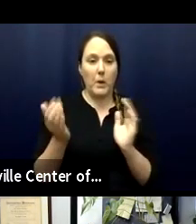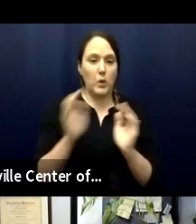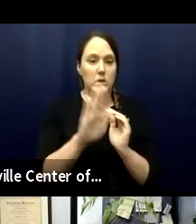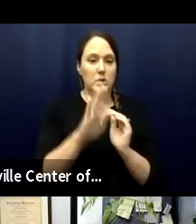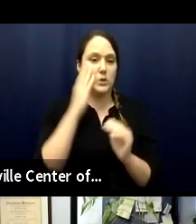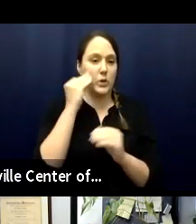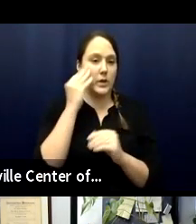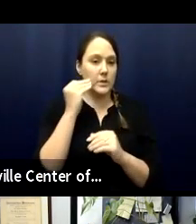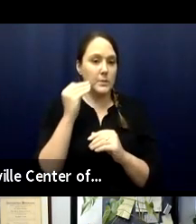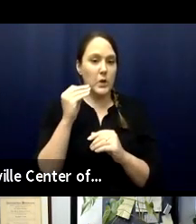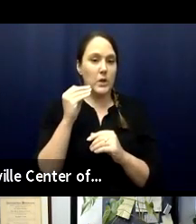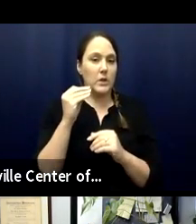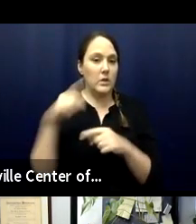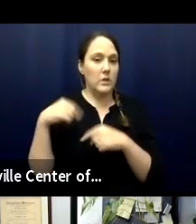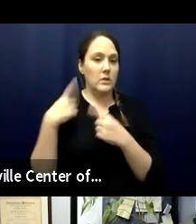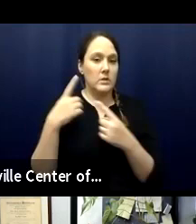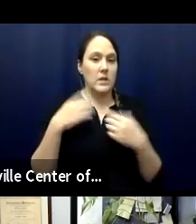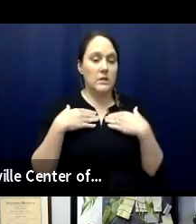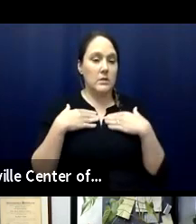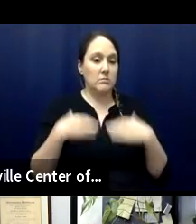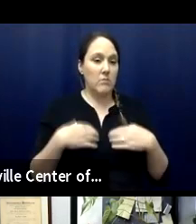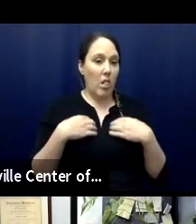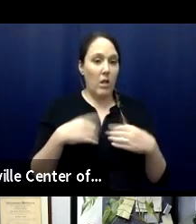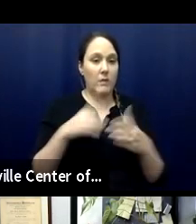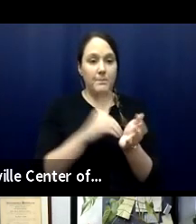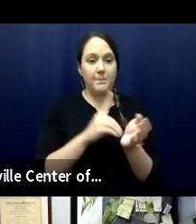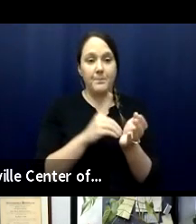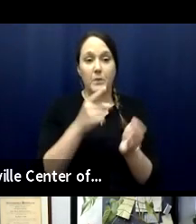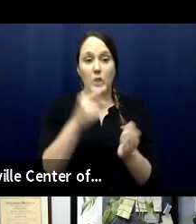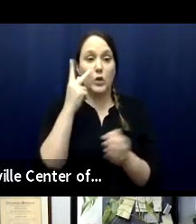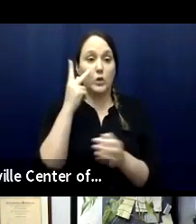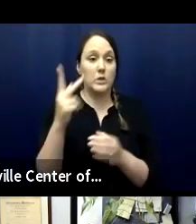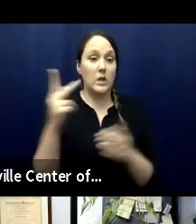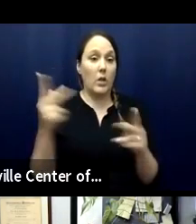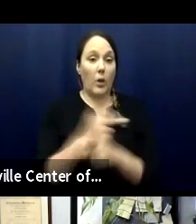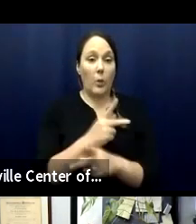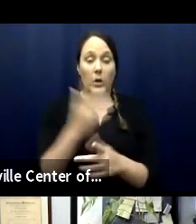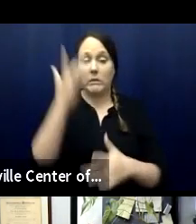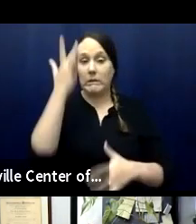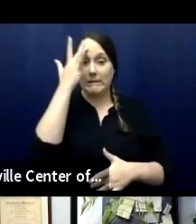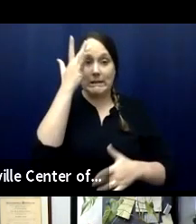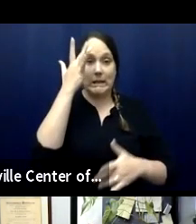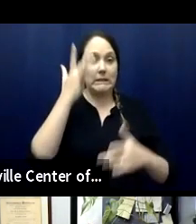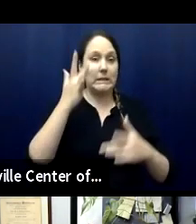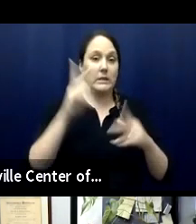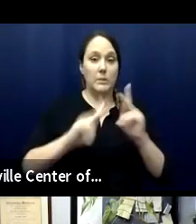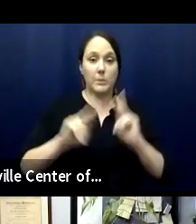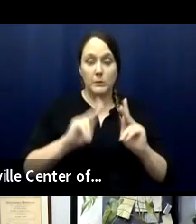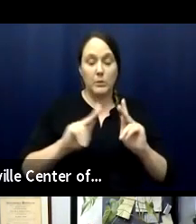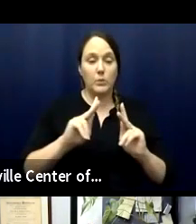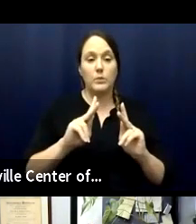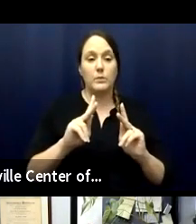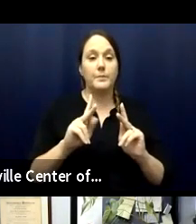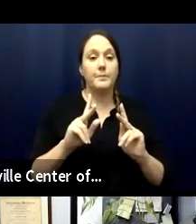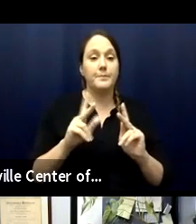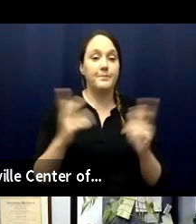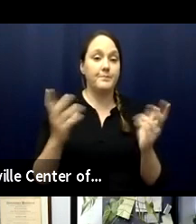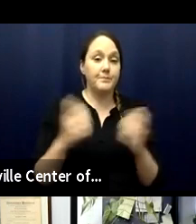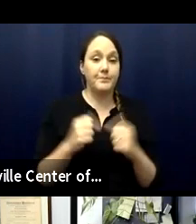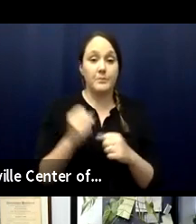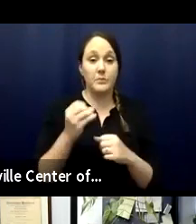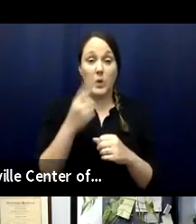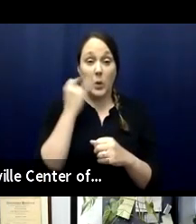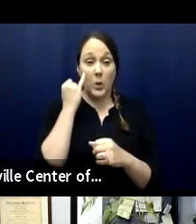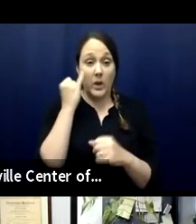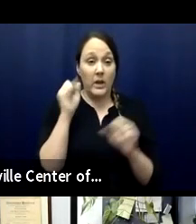experience as a pulmonologist, and you see the sickest of the sick people. So if you could